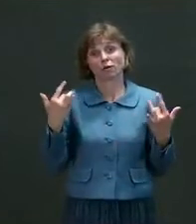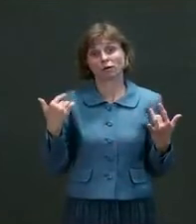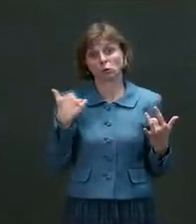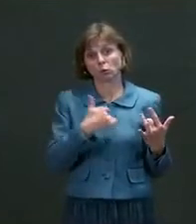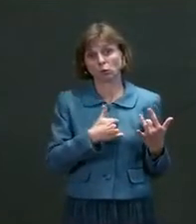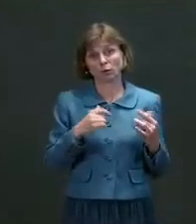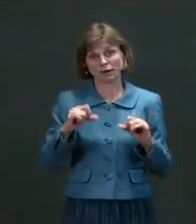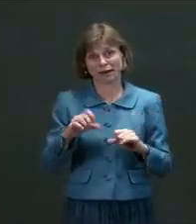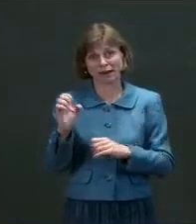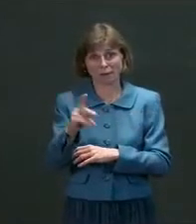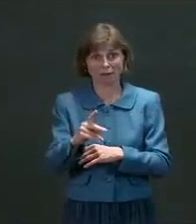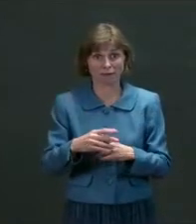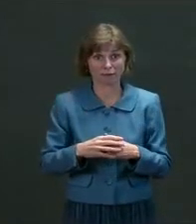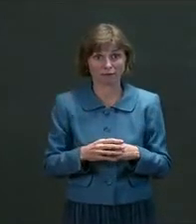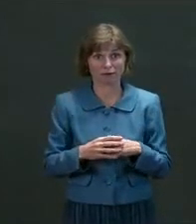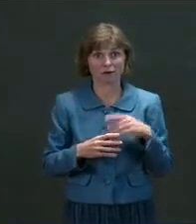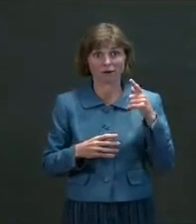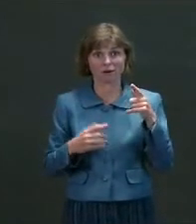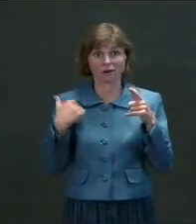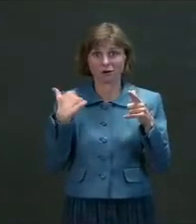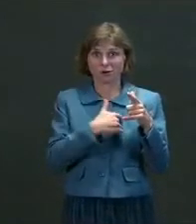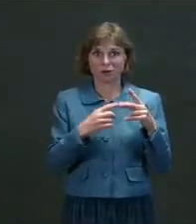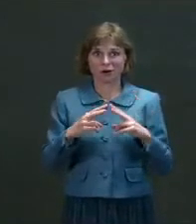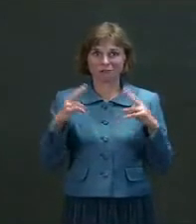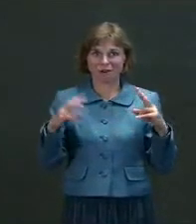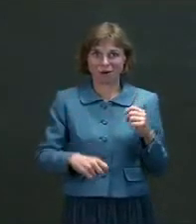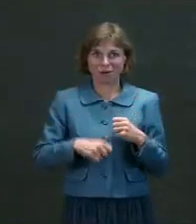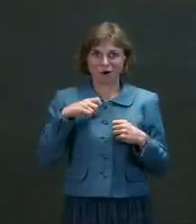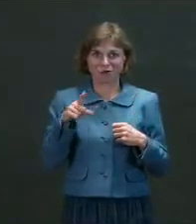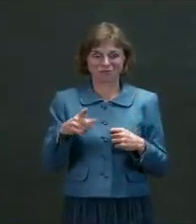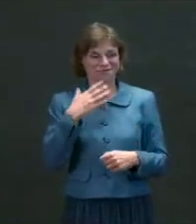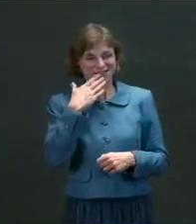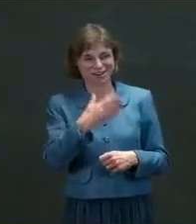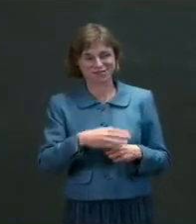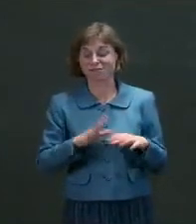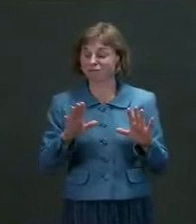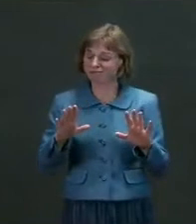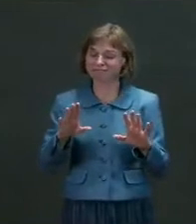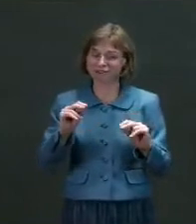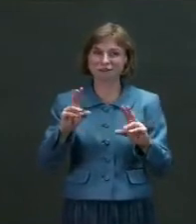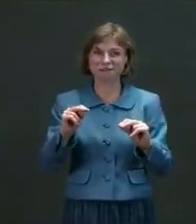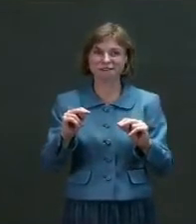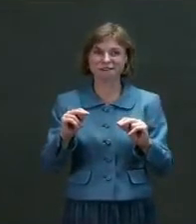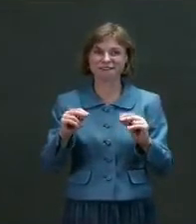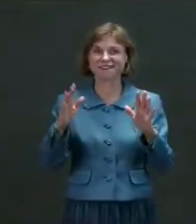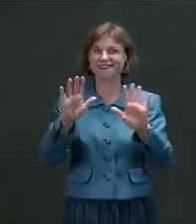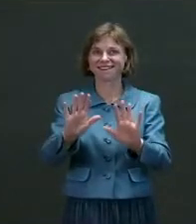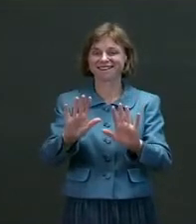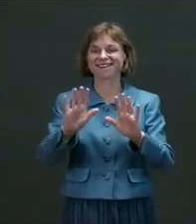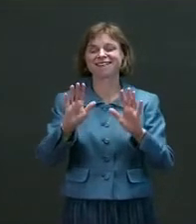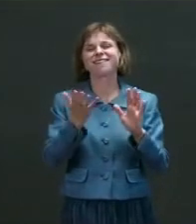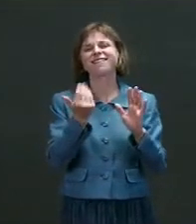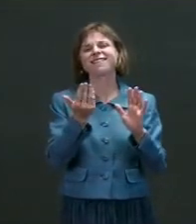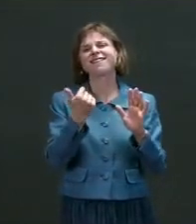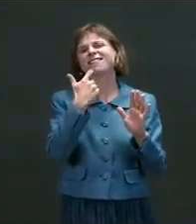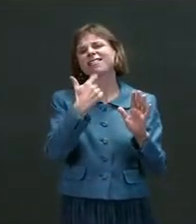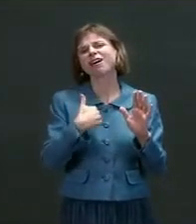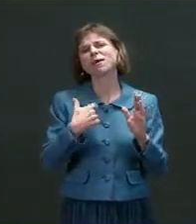back. We're really proud of you. Thank you. No, I really mean it. Tell me about the